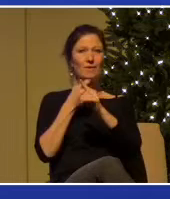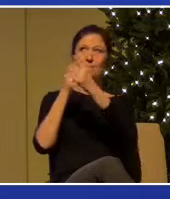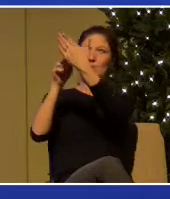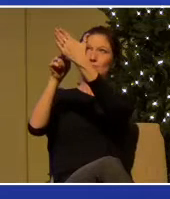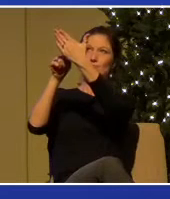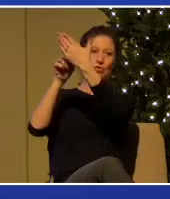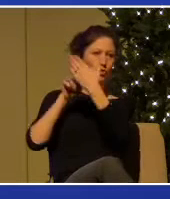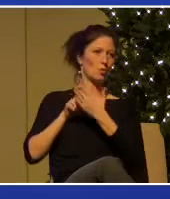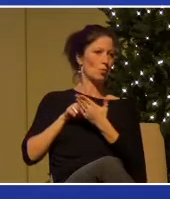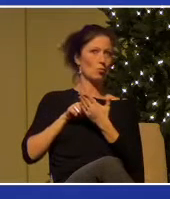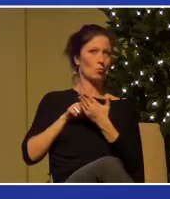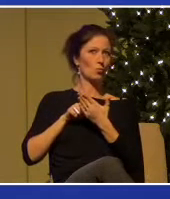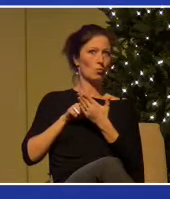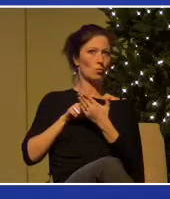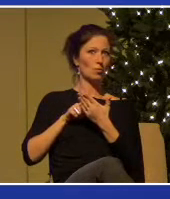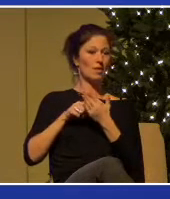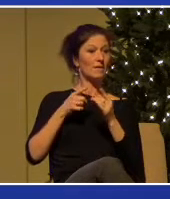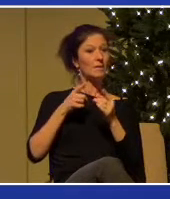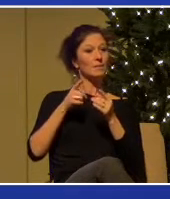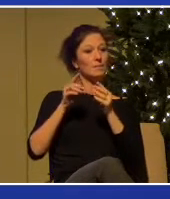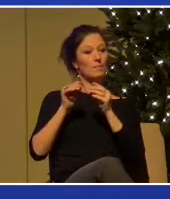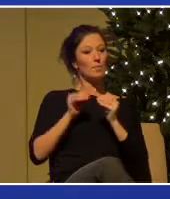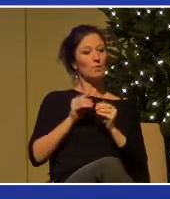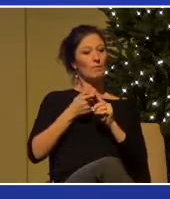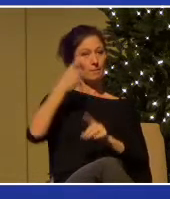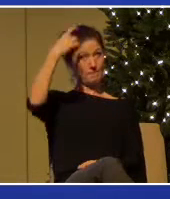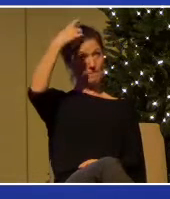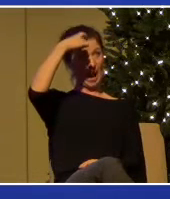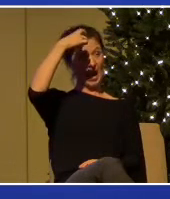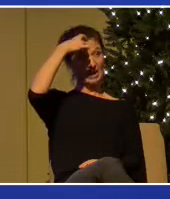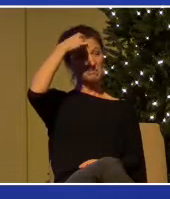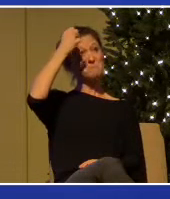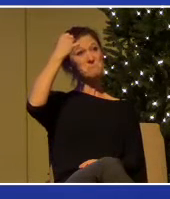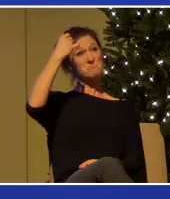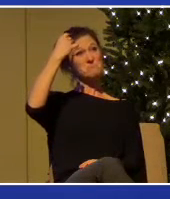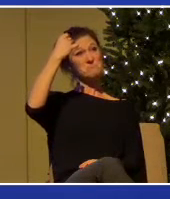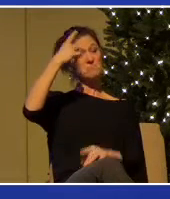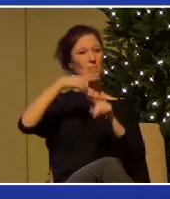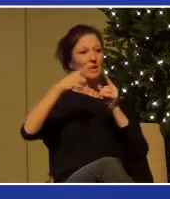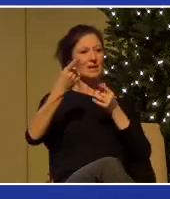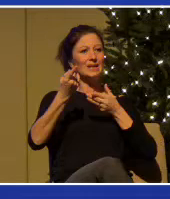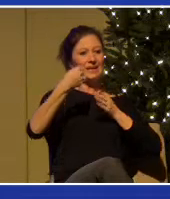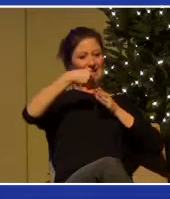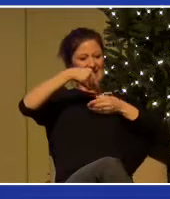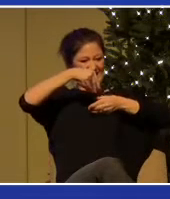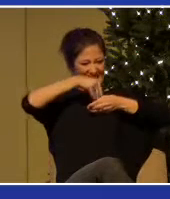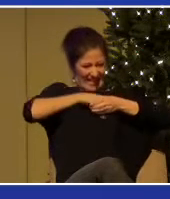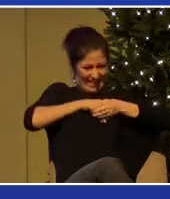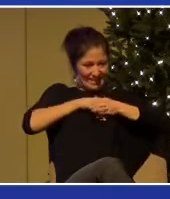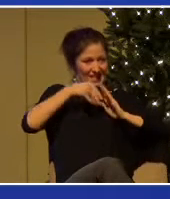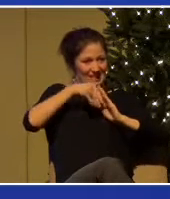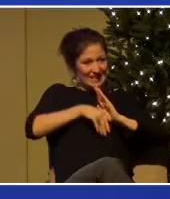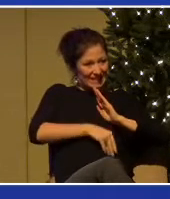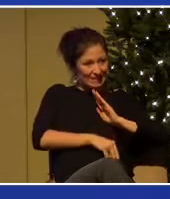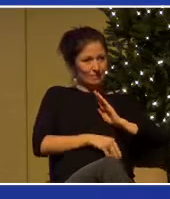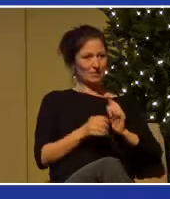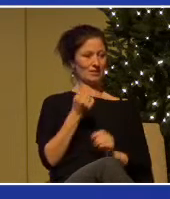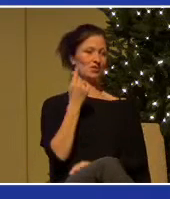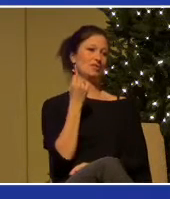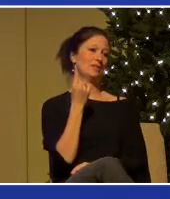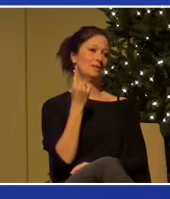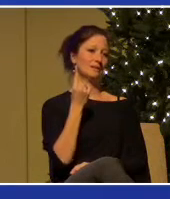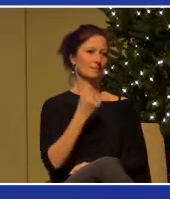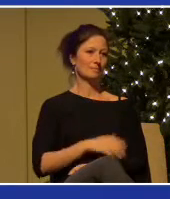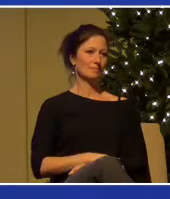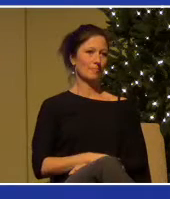to the depths. It has to come from God by the Holy Spirit into the deep places of our hearts. And that is